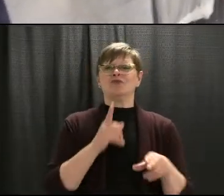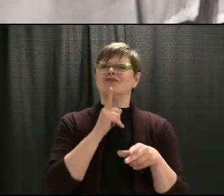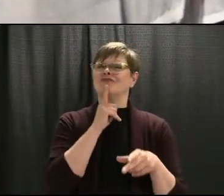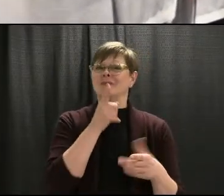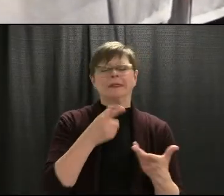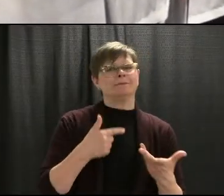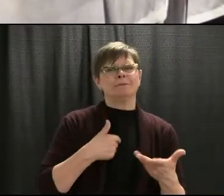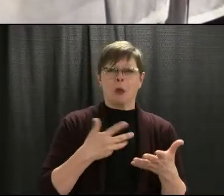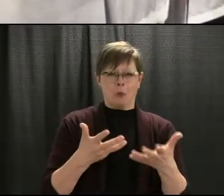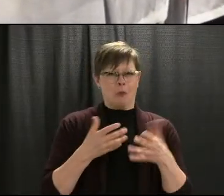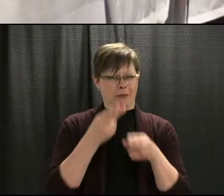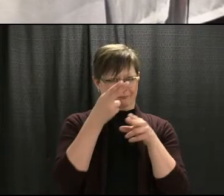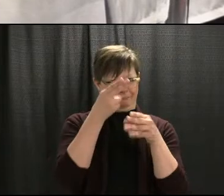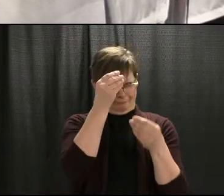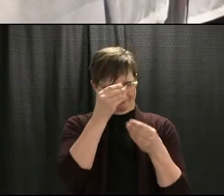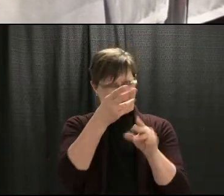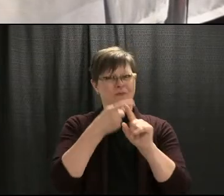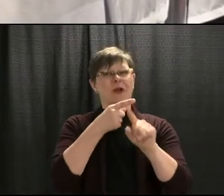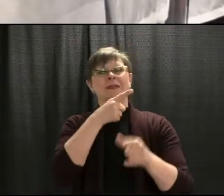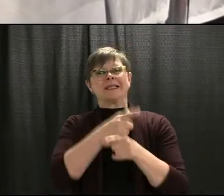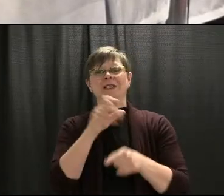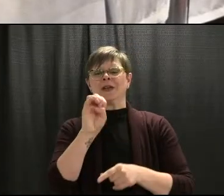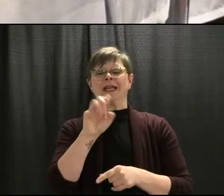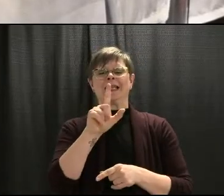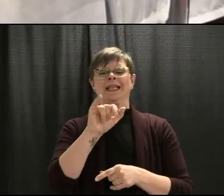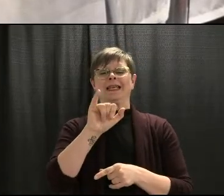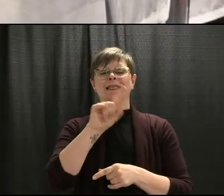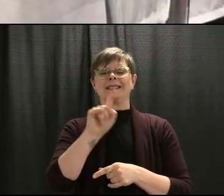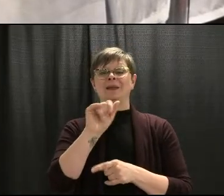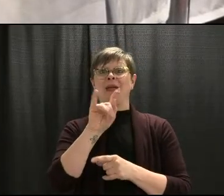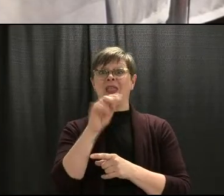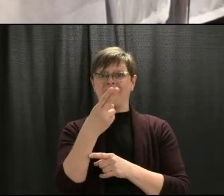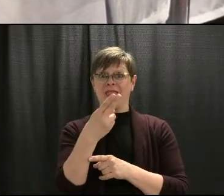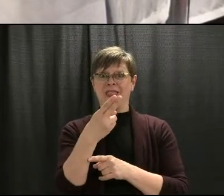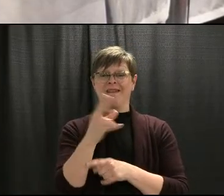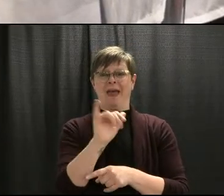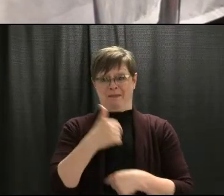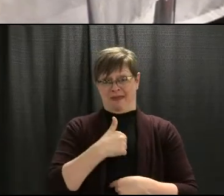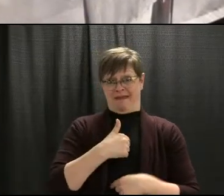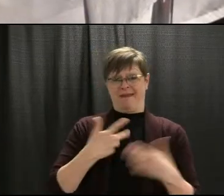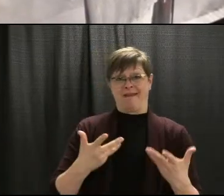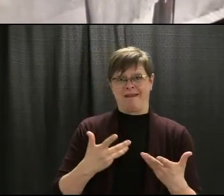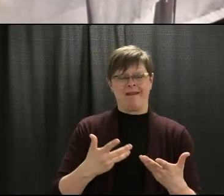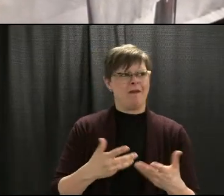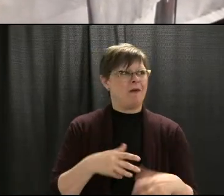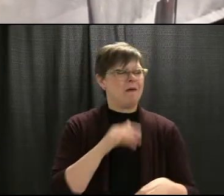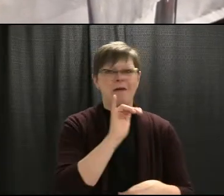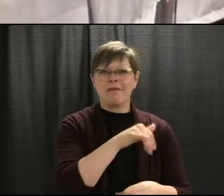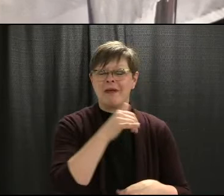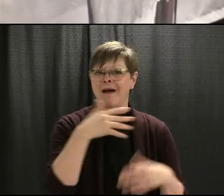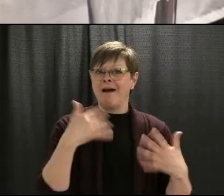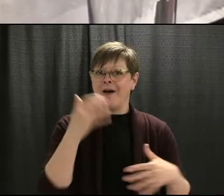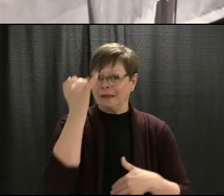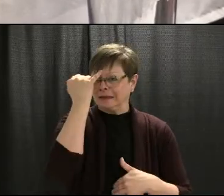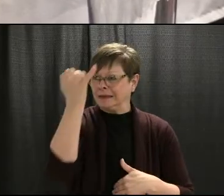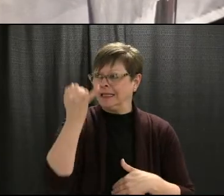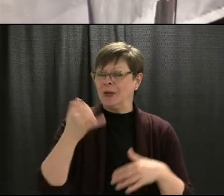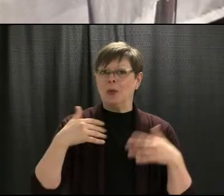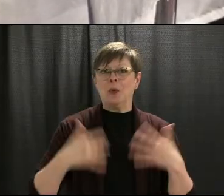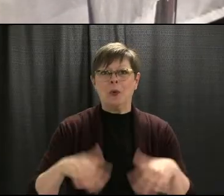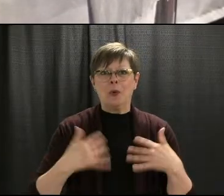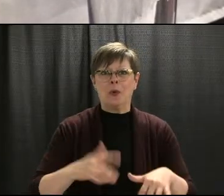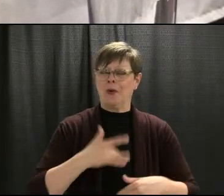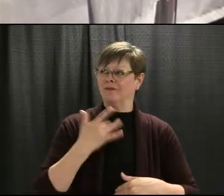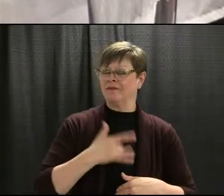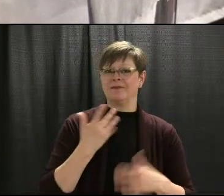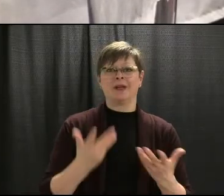personal note from Sister Elizabeth and myself, that the idea that this Health Accord NL report